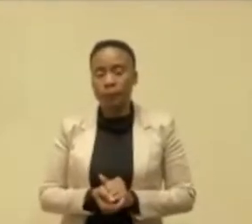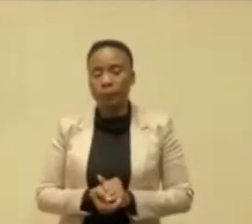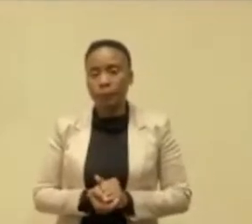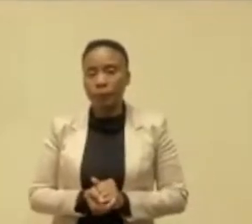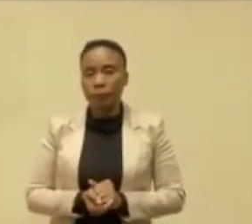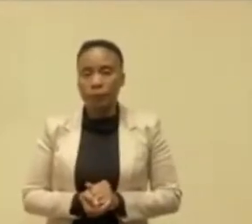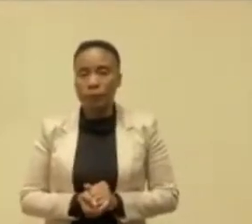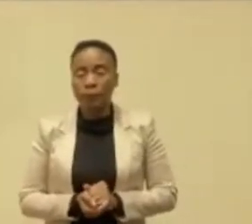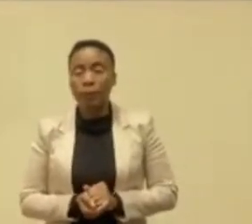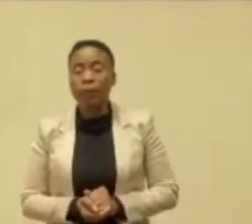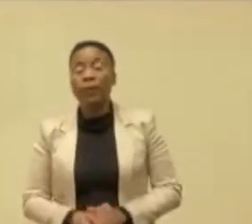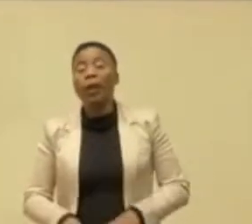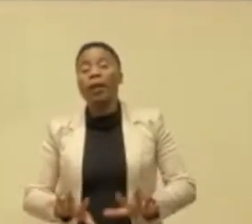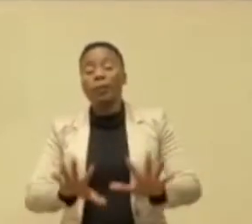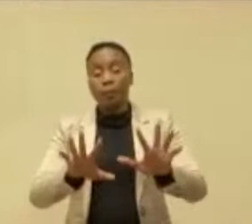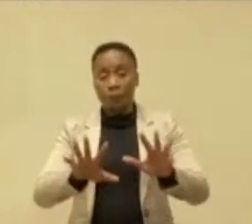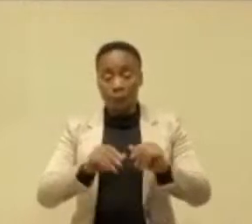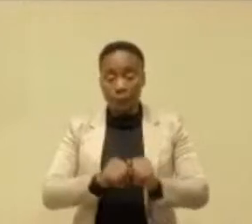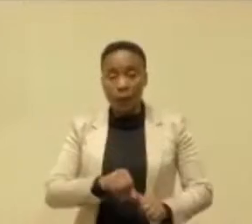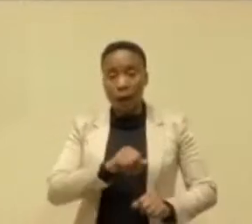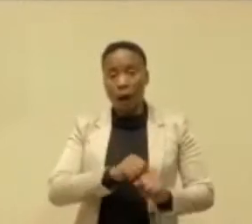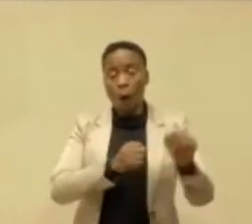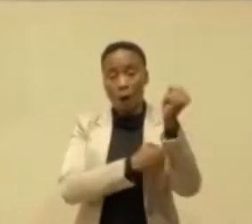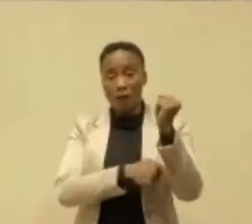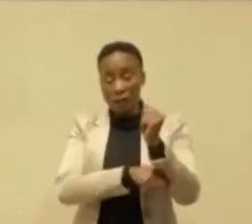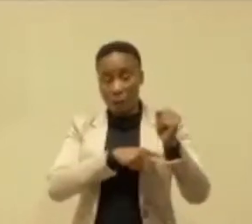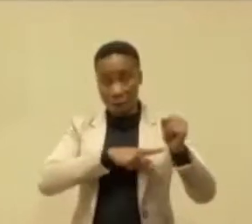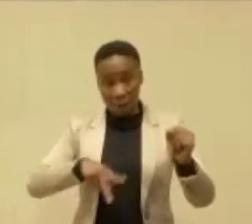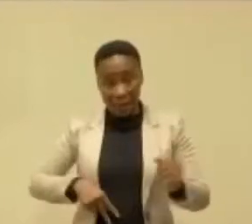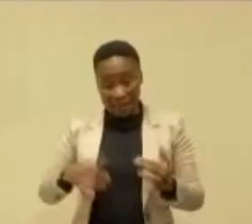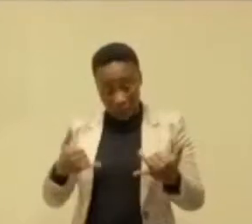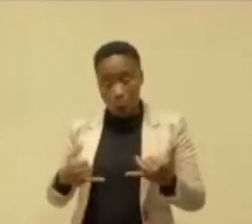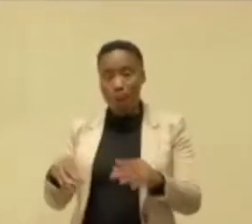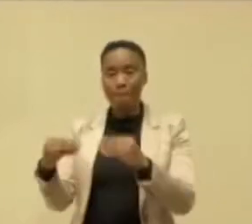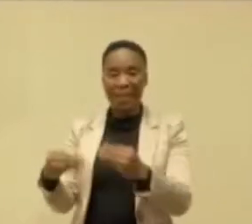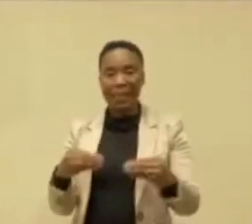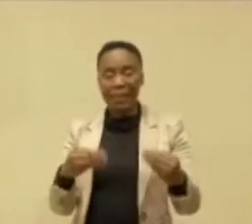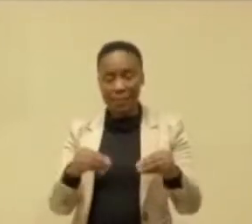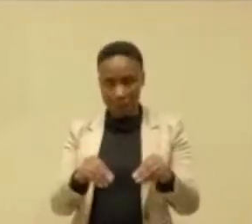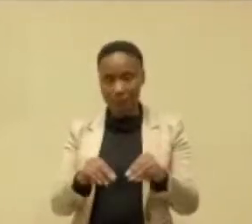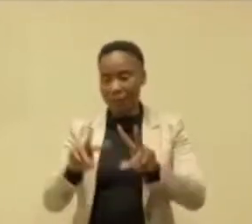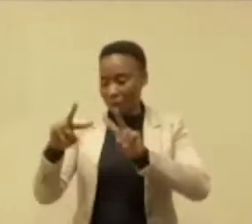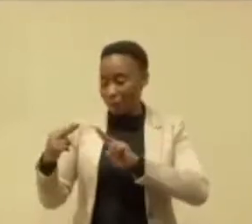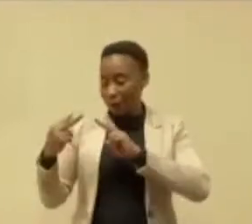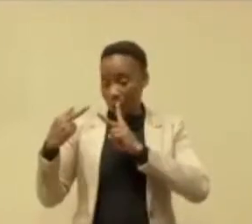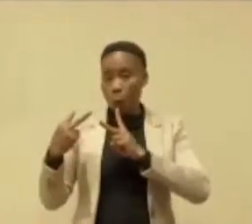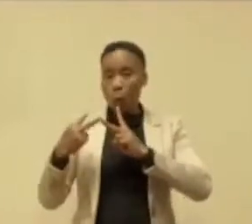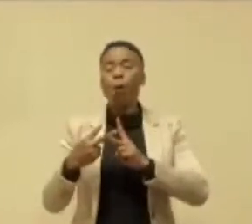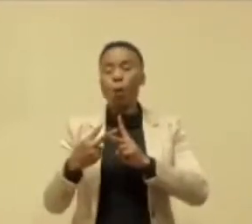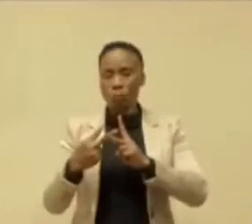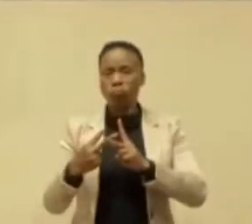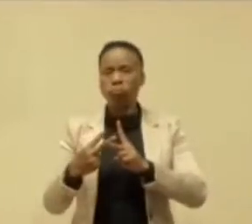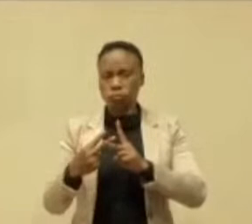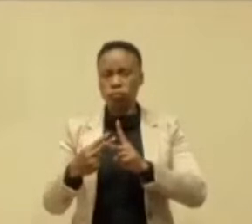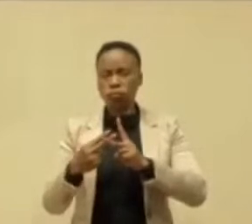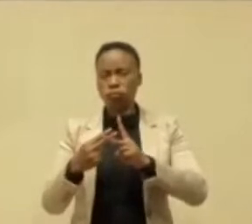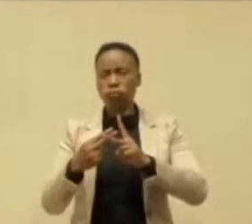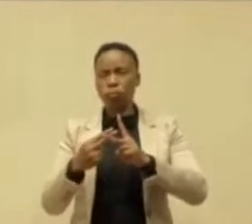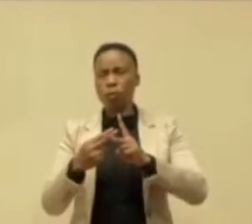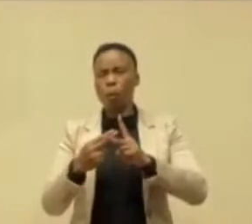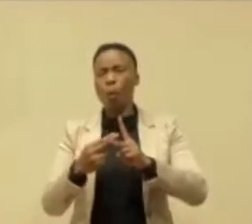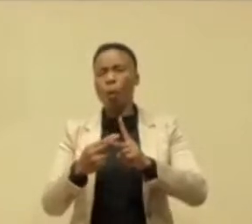the the office of the premier it'll be epb is currently a review what the structure the organizational structure